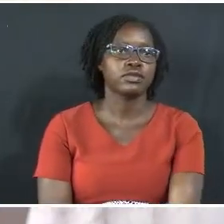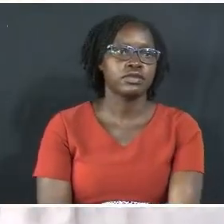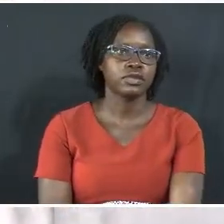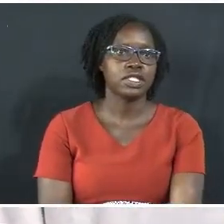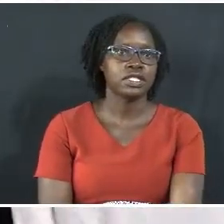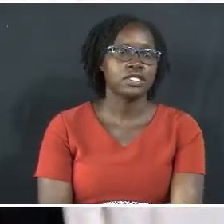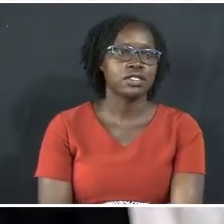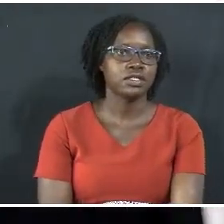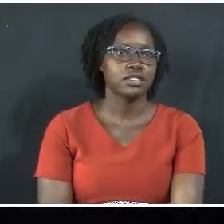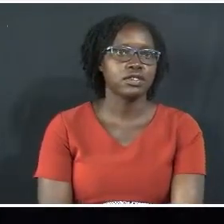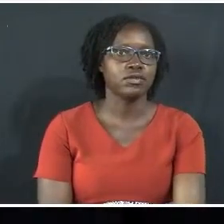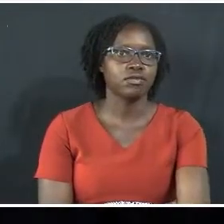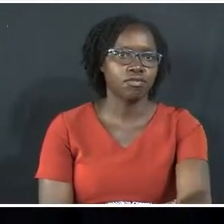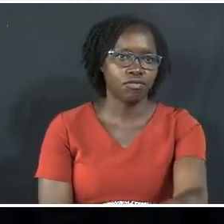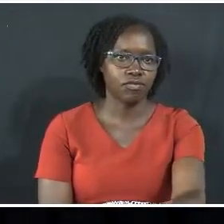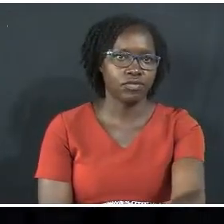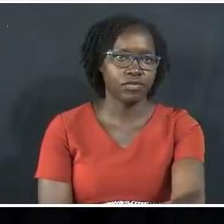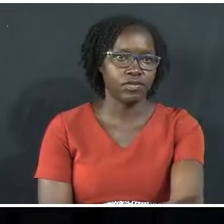Well done.